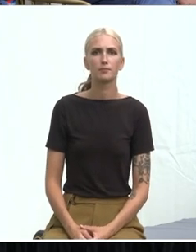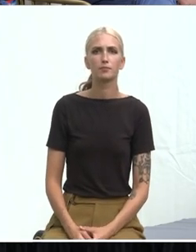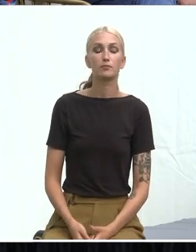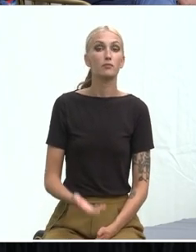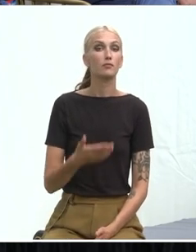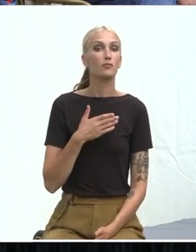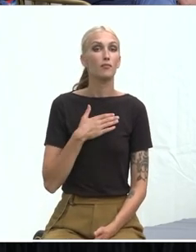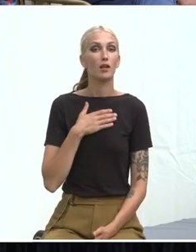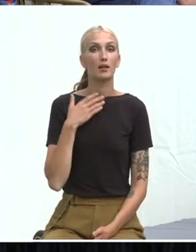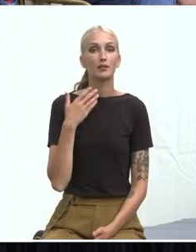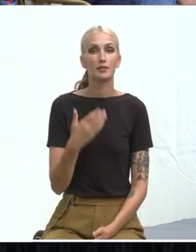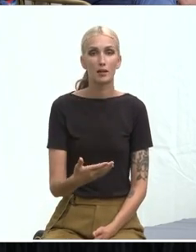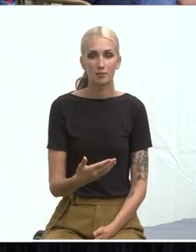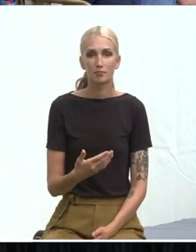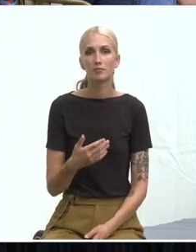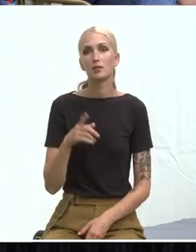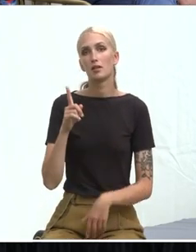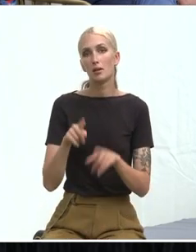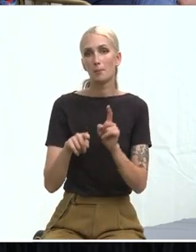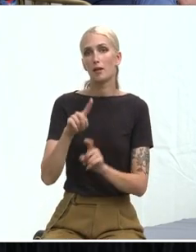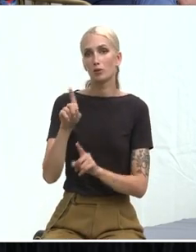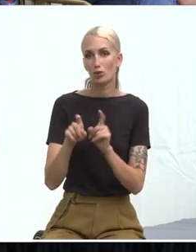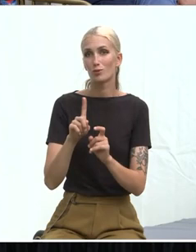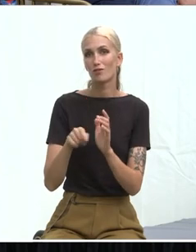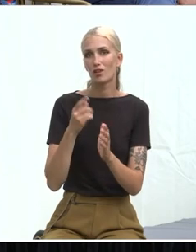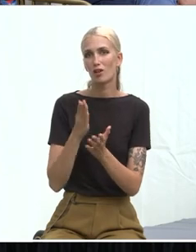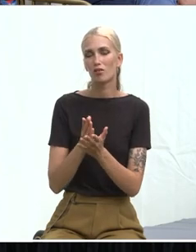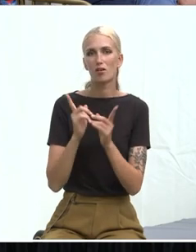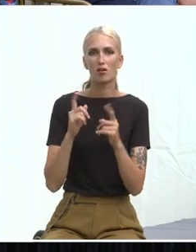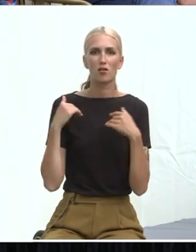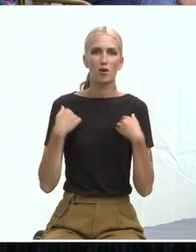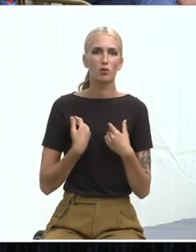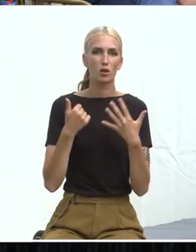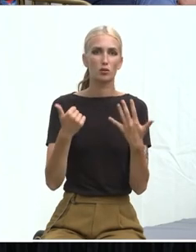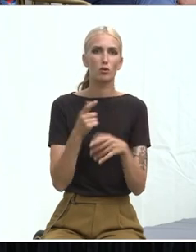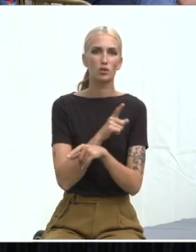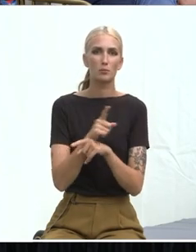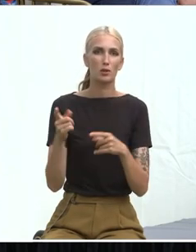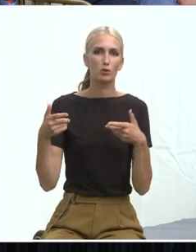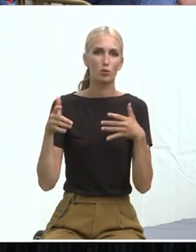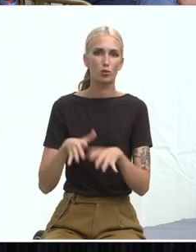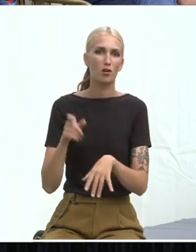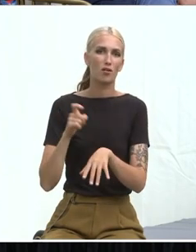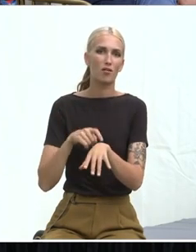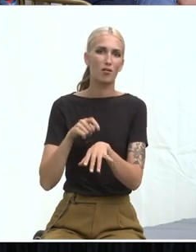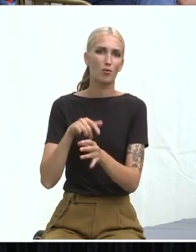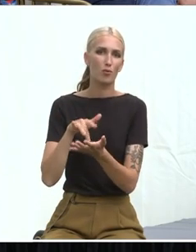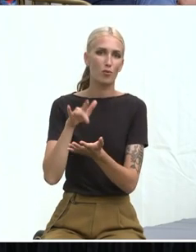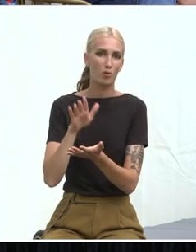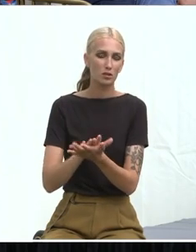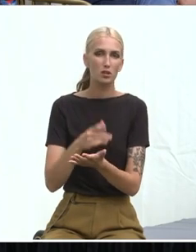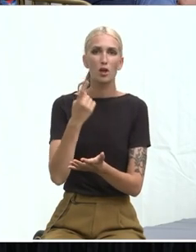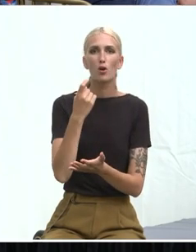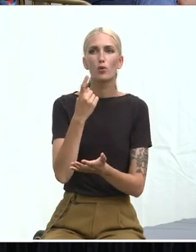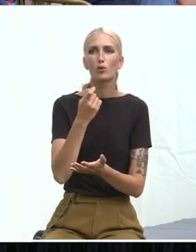Thank you. We have still some questions, but we have no time. We have only 6 minutes left, and I would like also to ask one more question